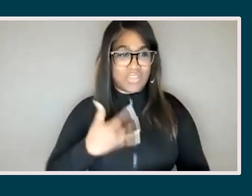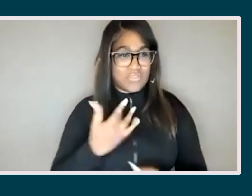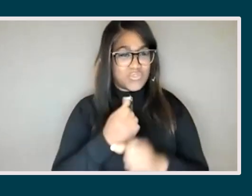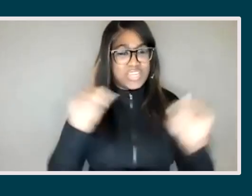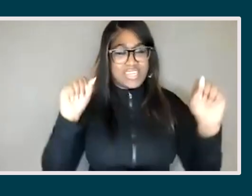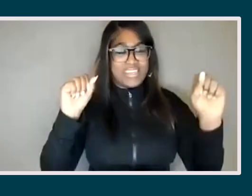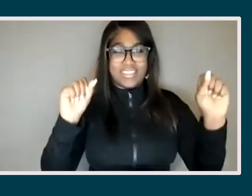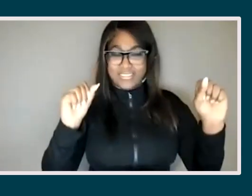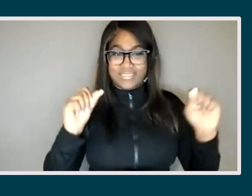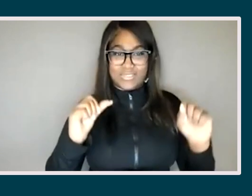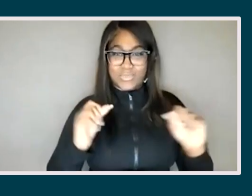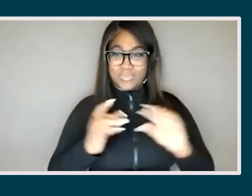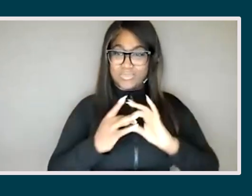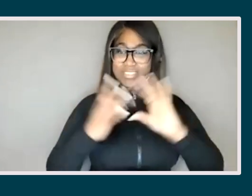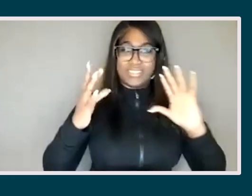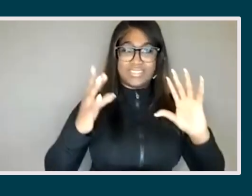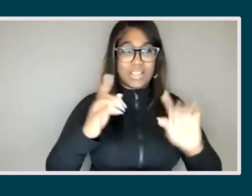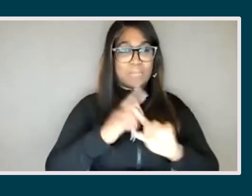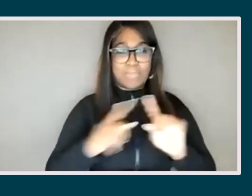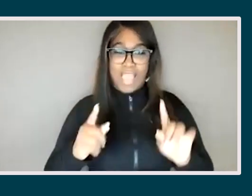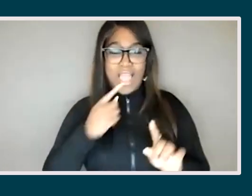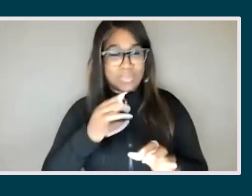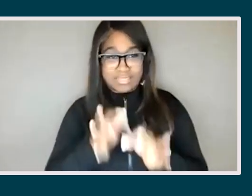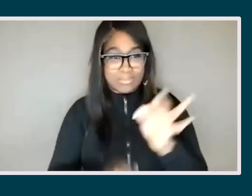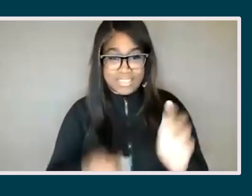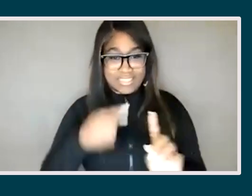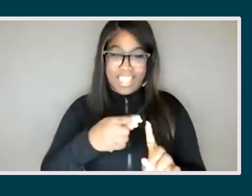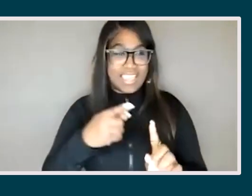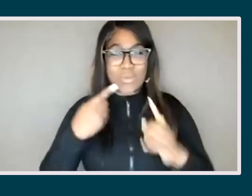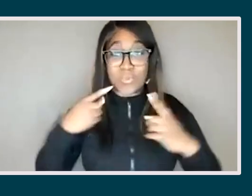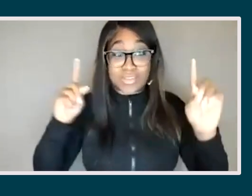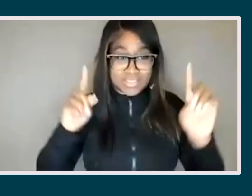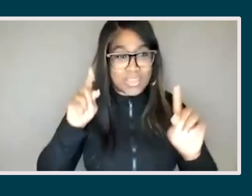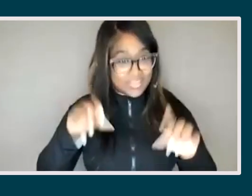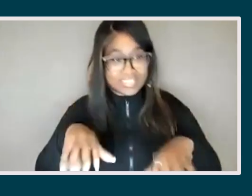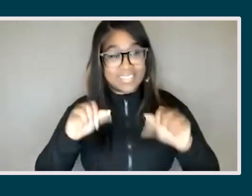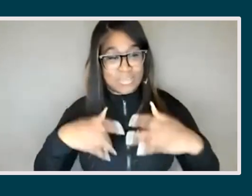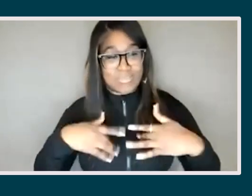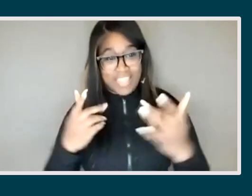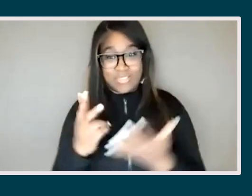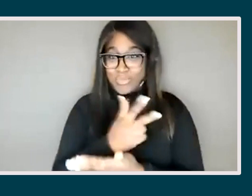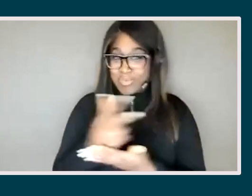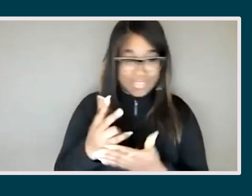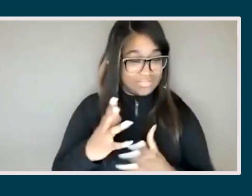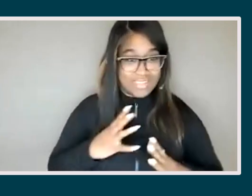But I'm going to say in layperson's terms that hopelessness works. So let's go with it. We got to put up an event. We have 3 weeks. Okay.